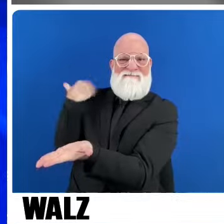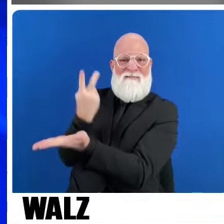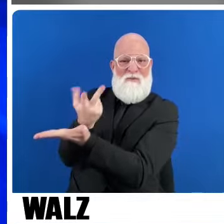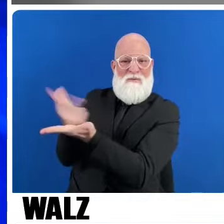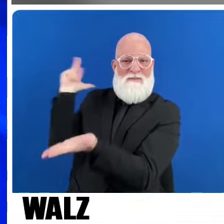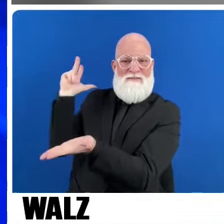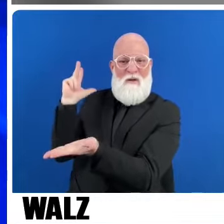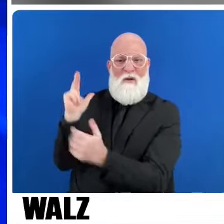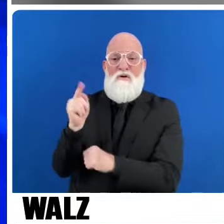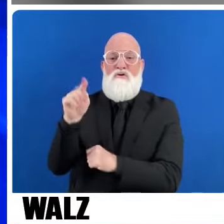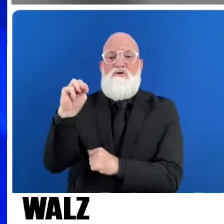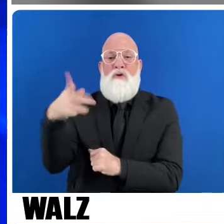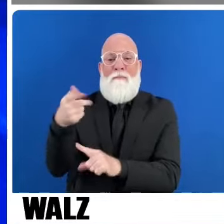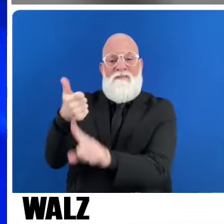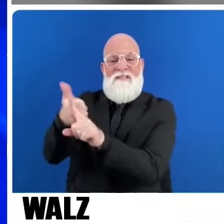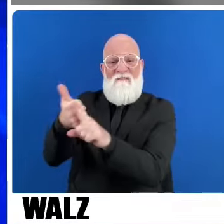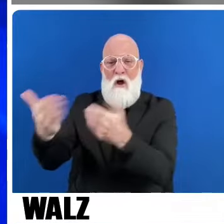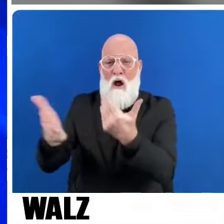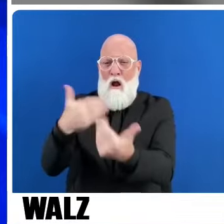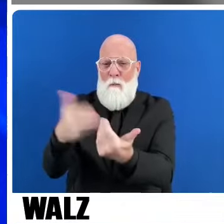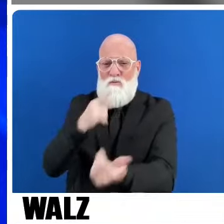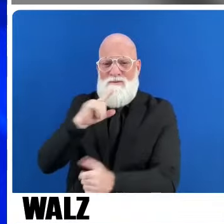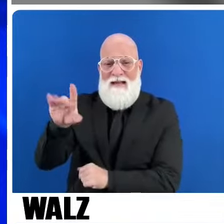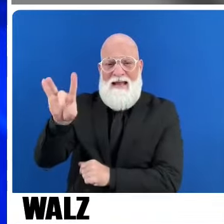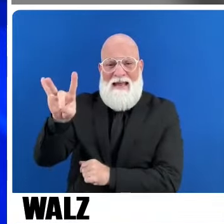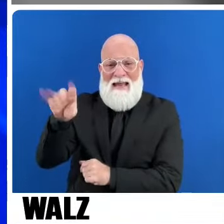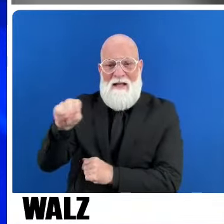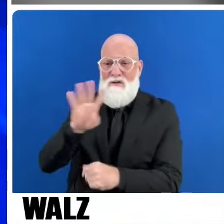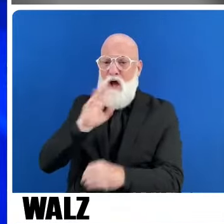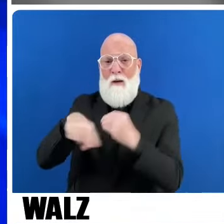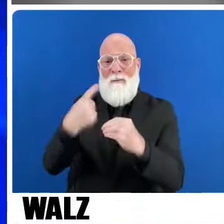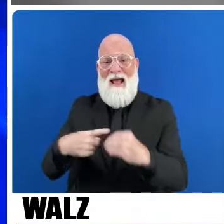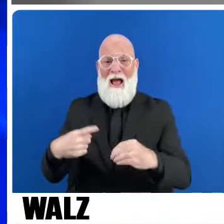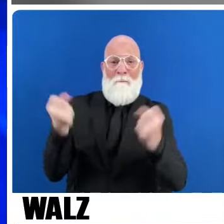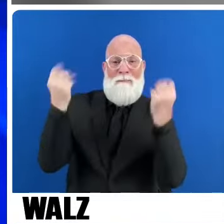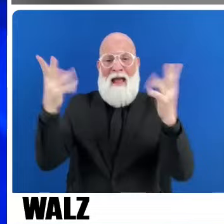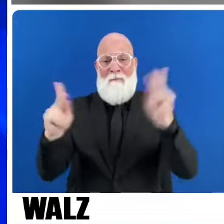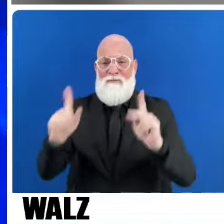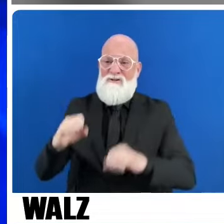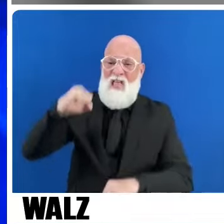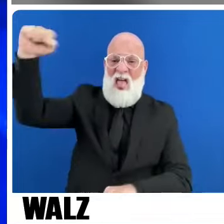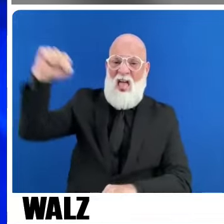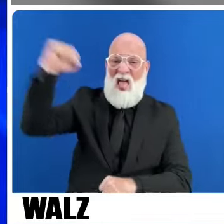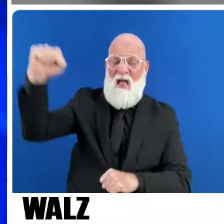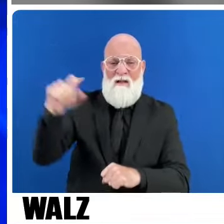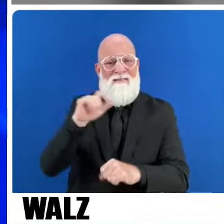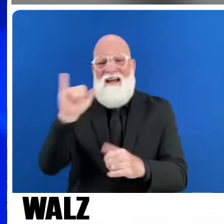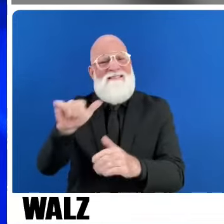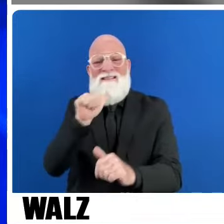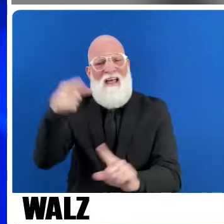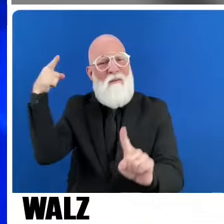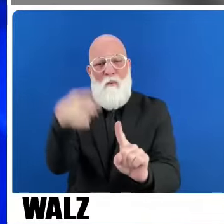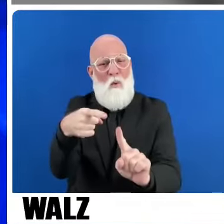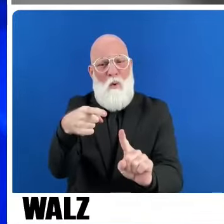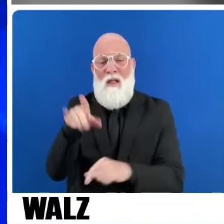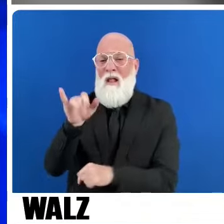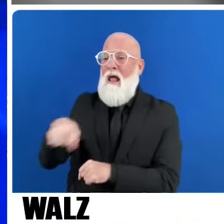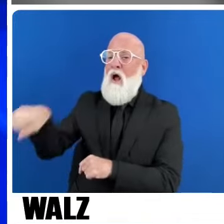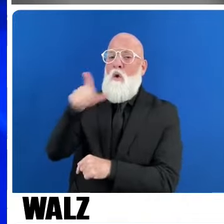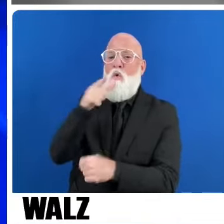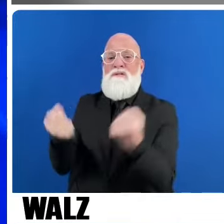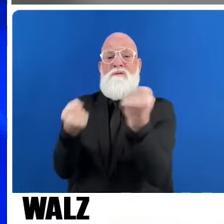sizes is not what we need in this moment. But it's not just that. It's those that were closest to Donald Trump that understand how dangerous